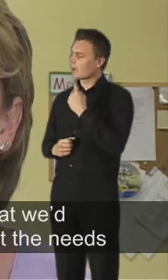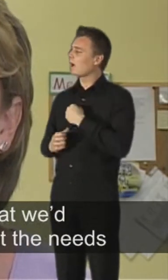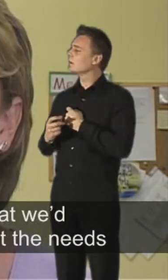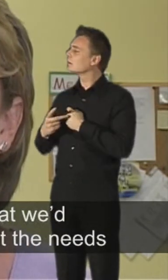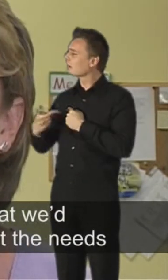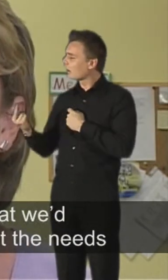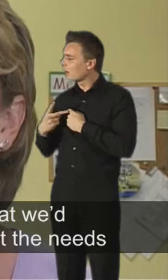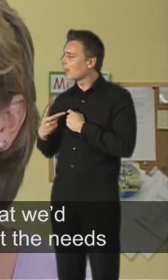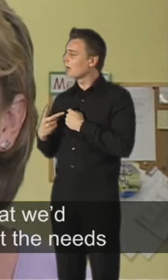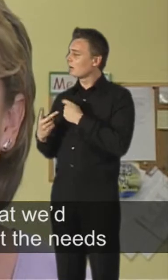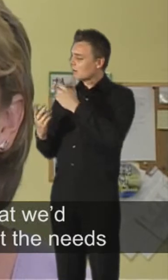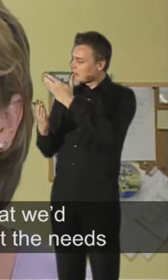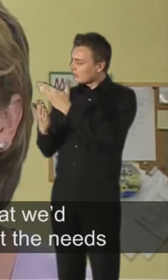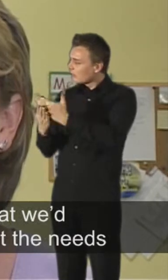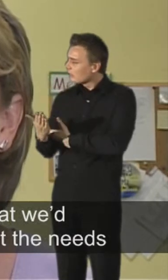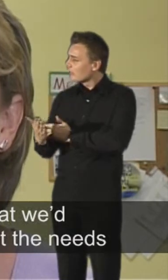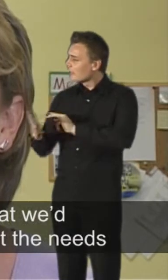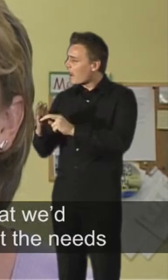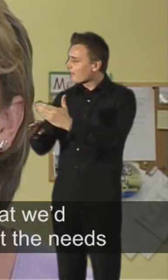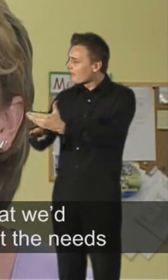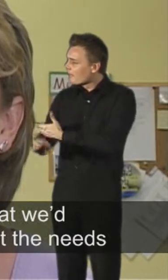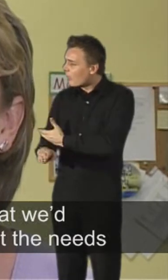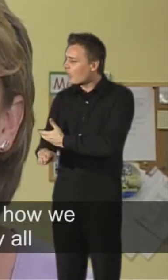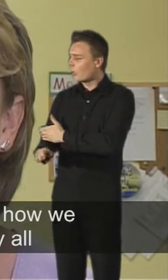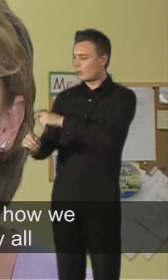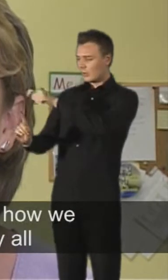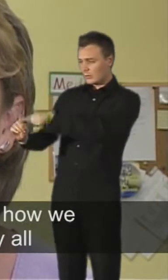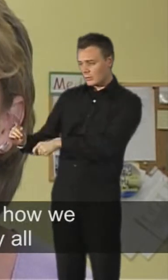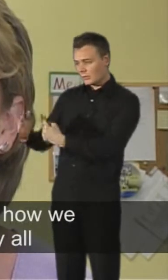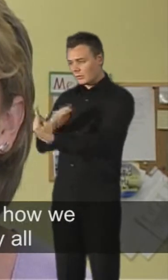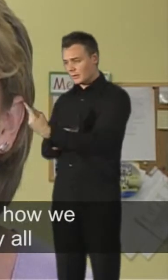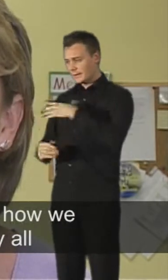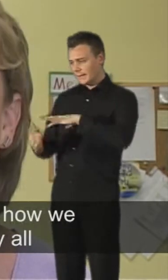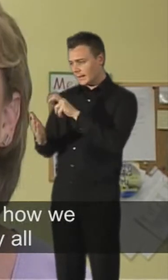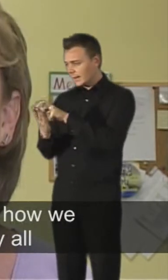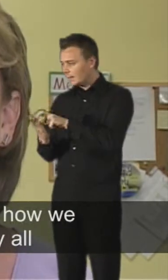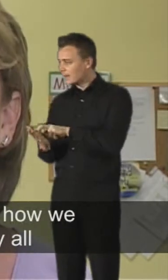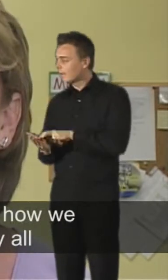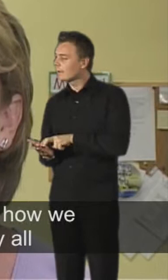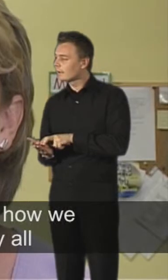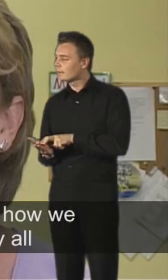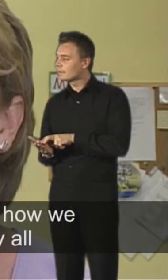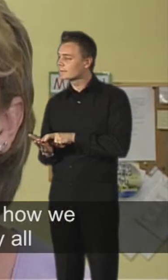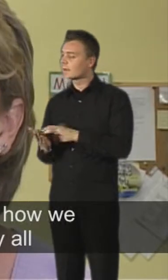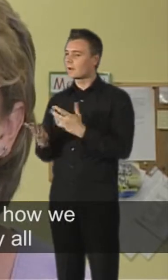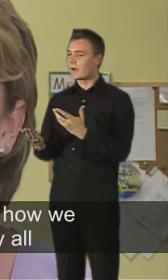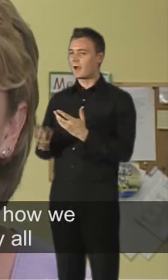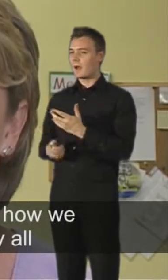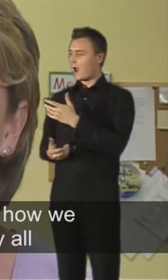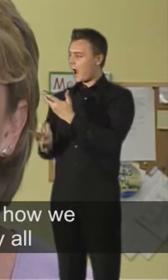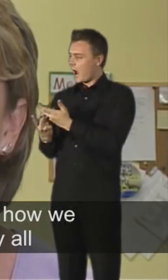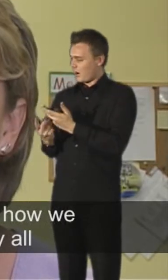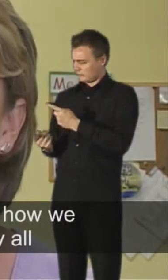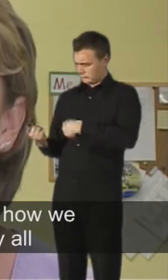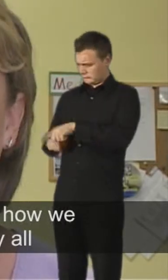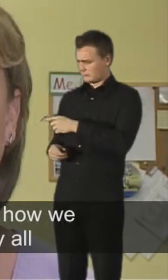that we'd do some careful planning about what the needs of each individual children were and how we could